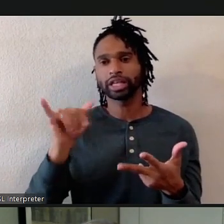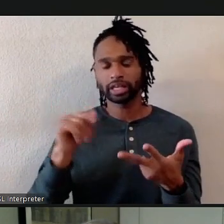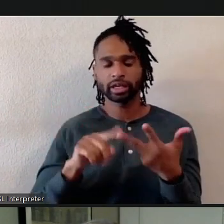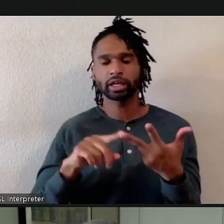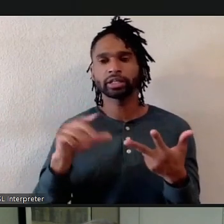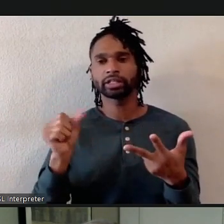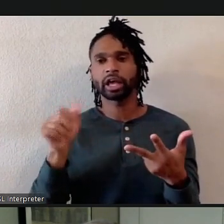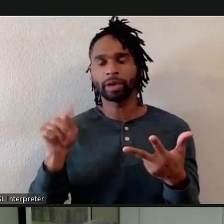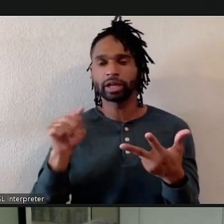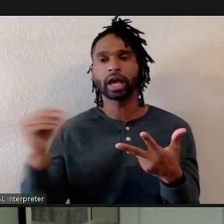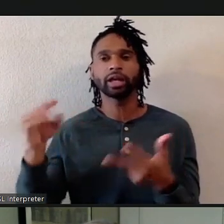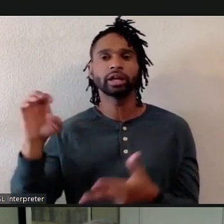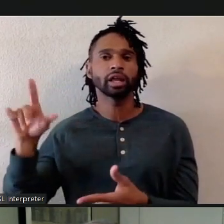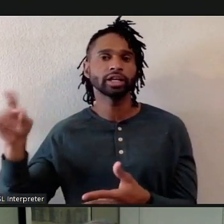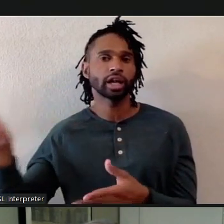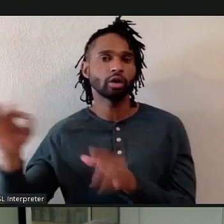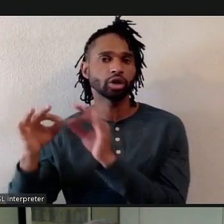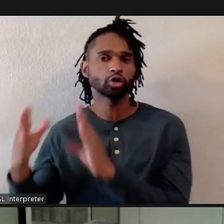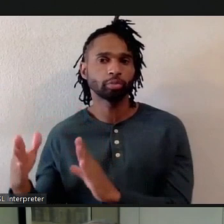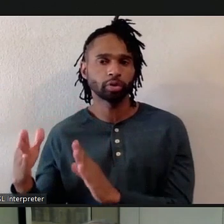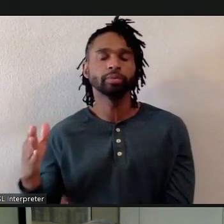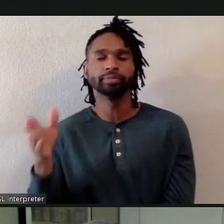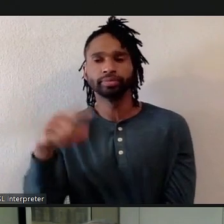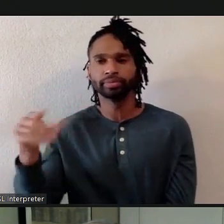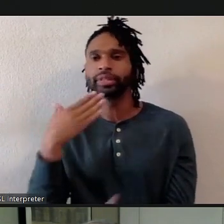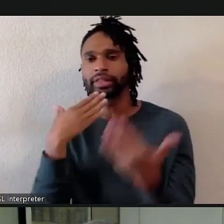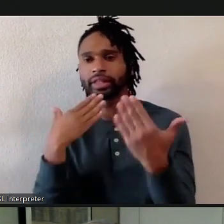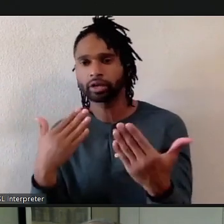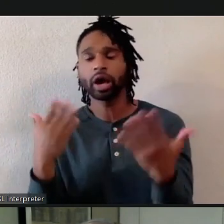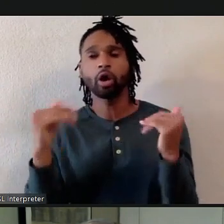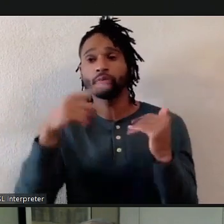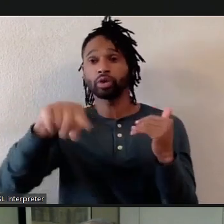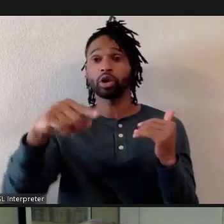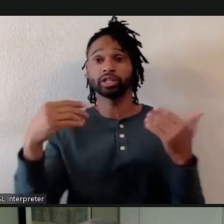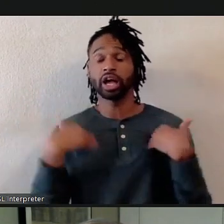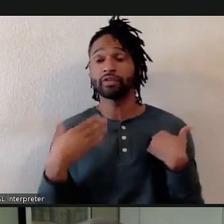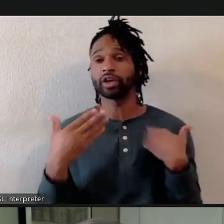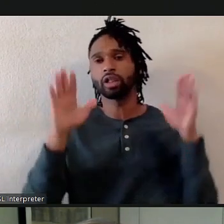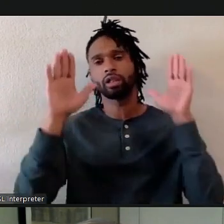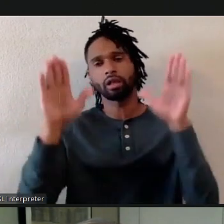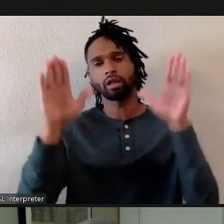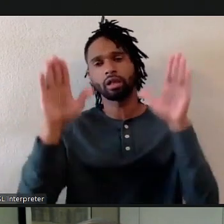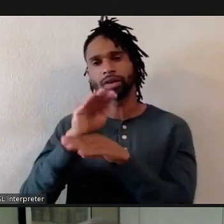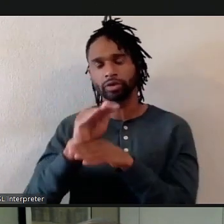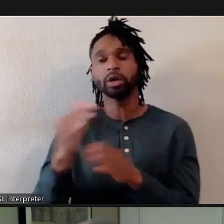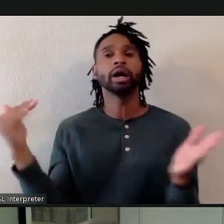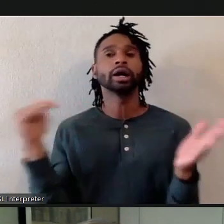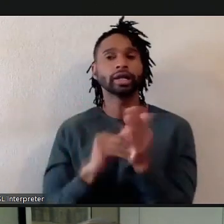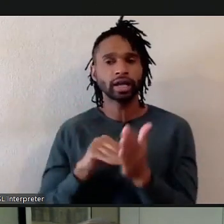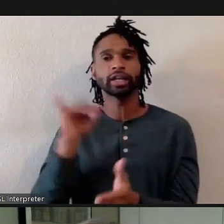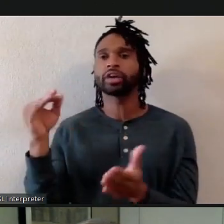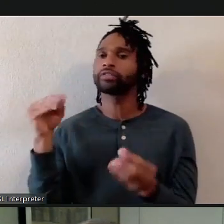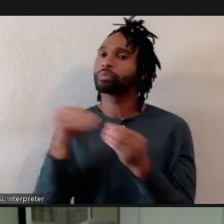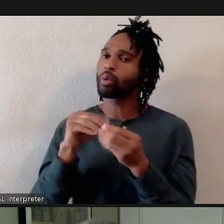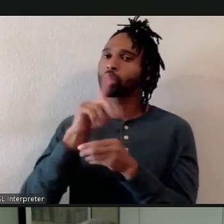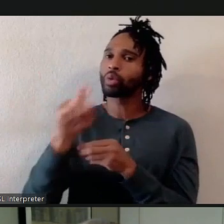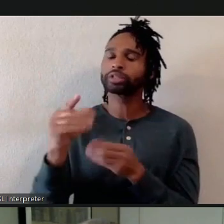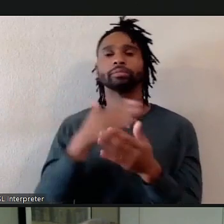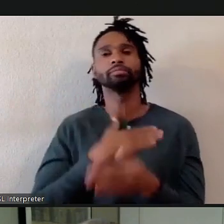and Elijah, our ASL interpreter. And I hope you all have a lovely afternoon. Again, if you have any additional questions, please